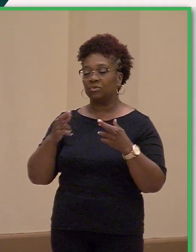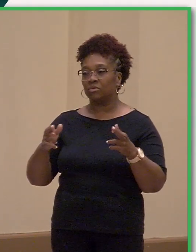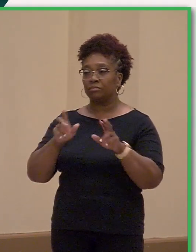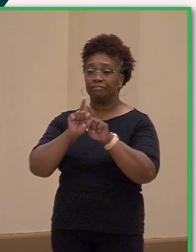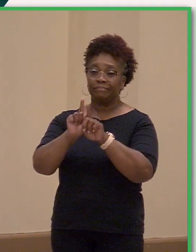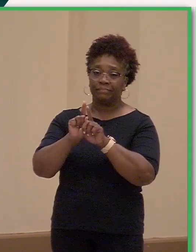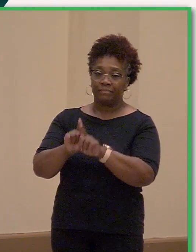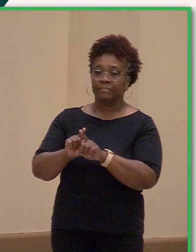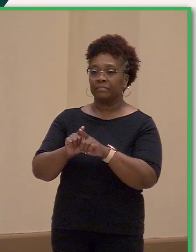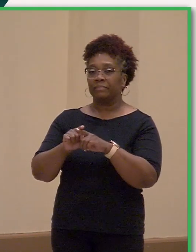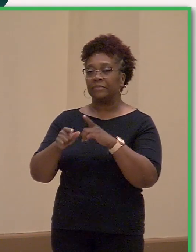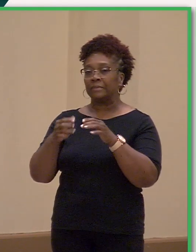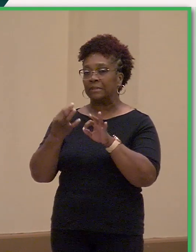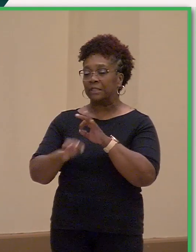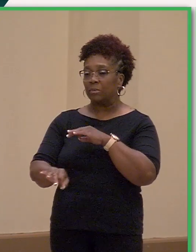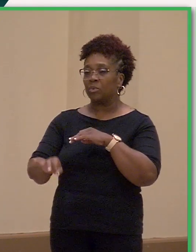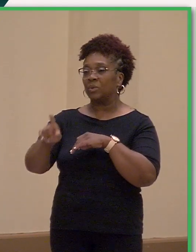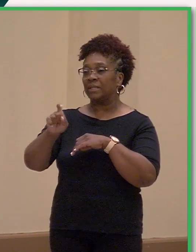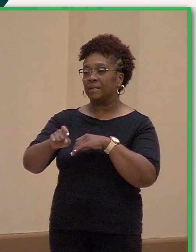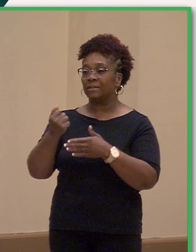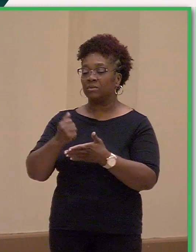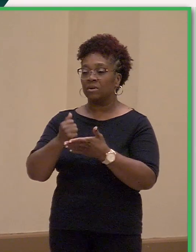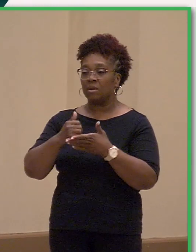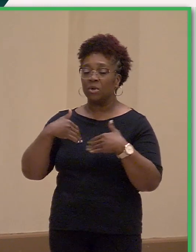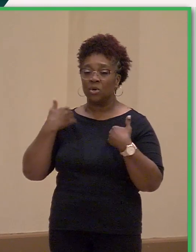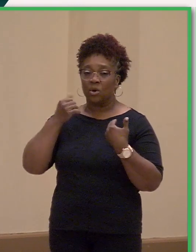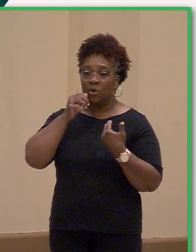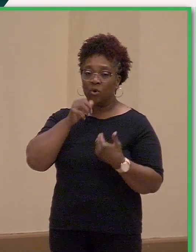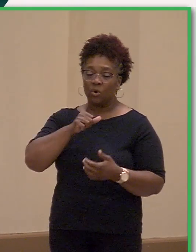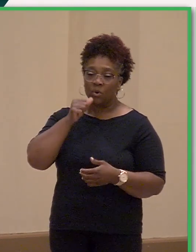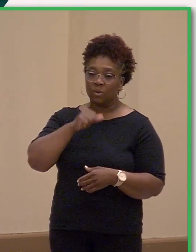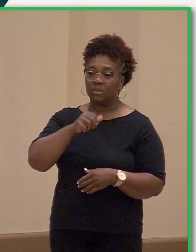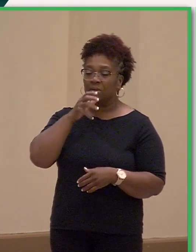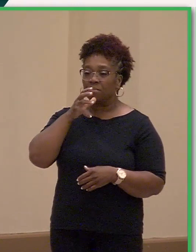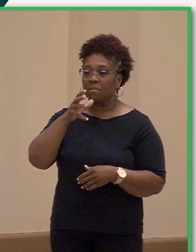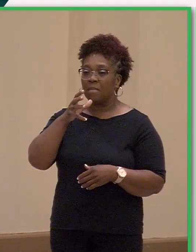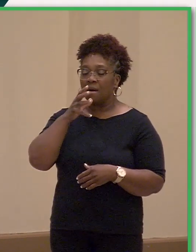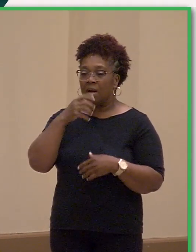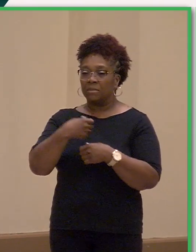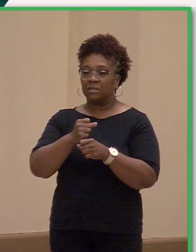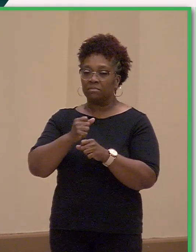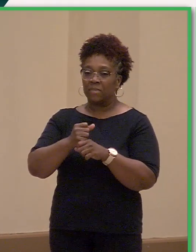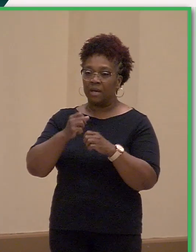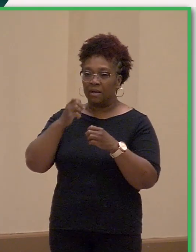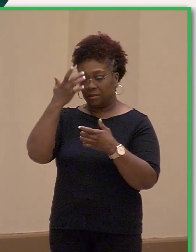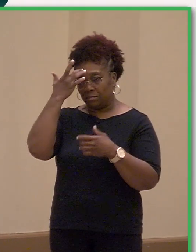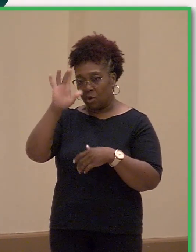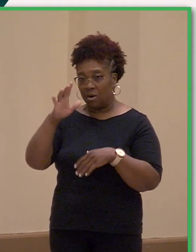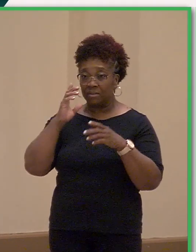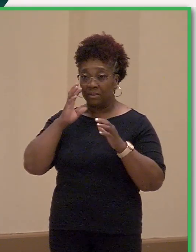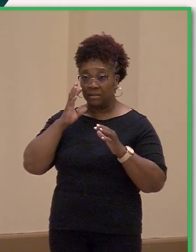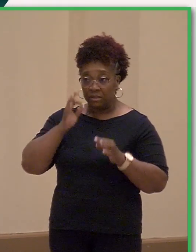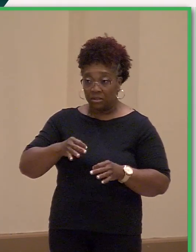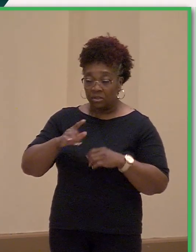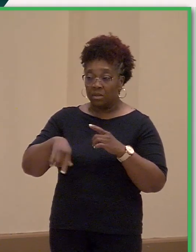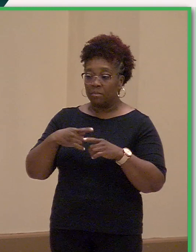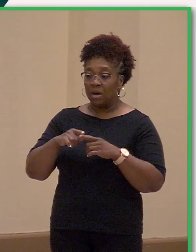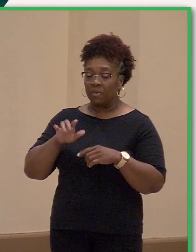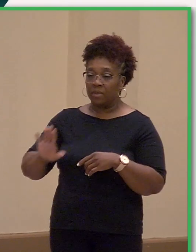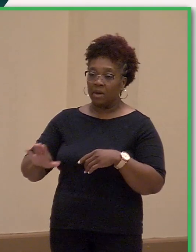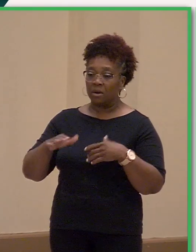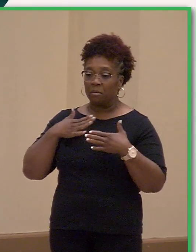needs necessary to help young girls and moms make educated decisions about their reproductive health and their futures.